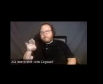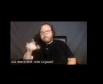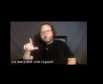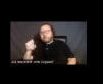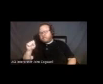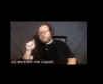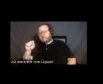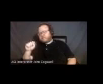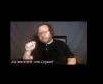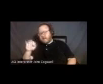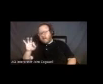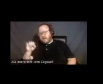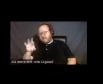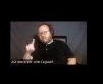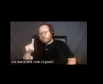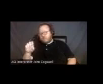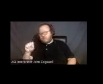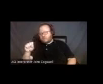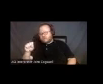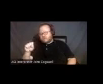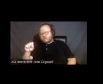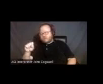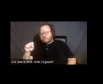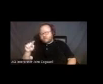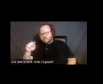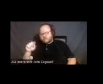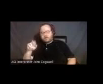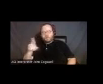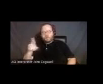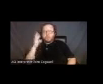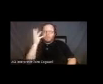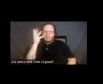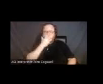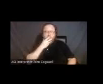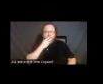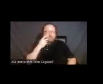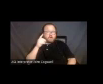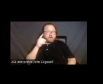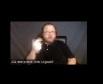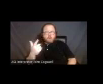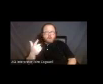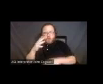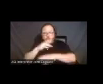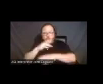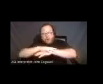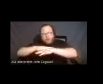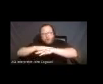Staffordshire Terrier. Just the most beautiful dog, silky, velvety.